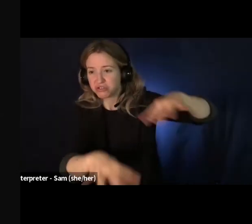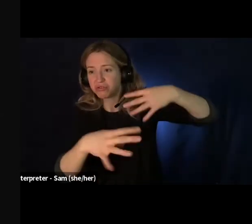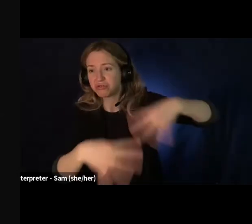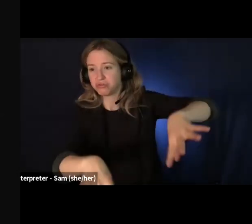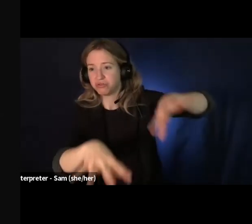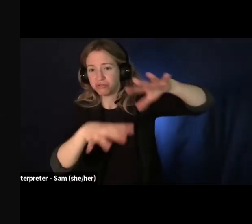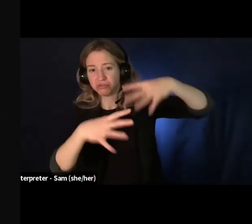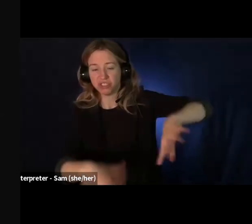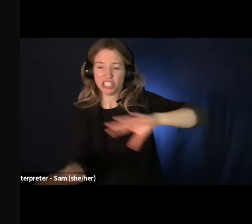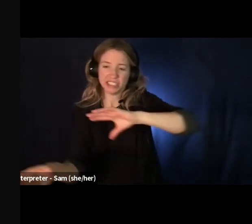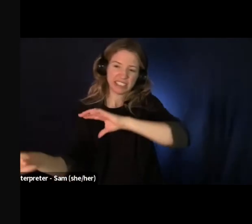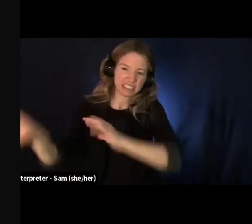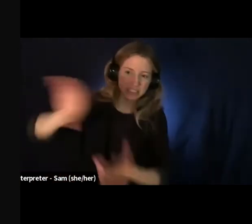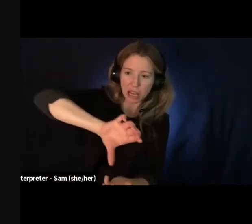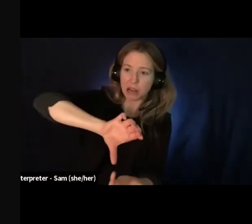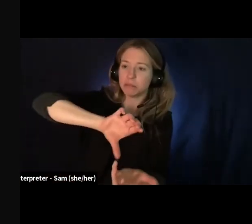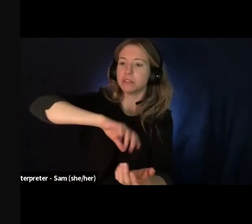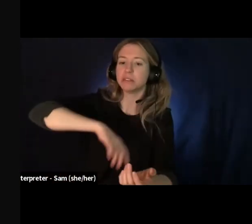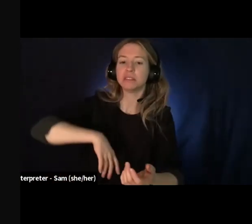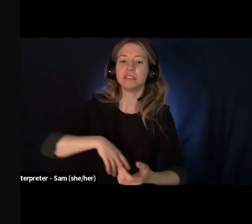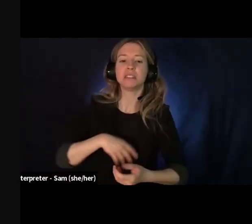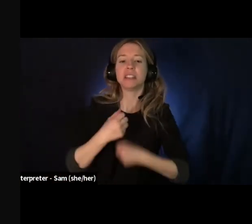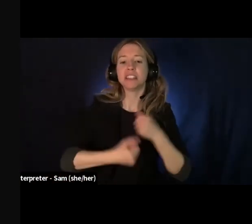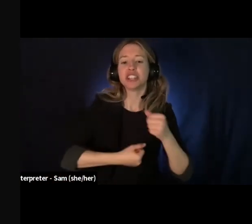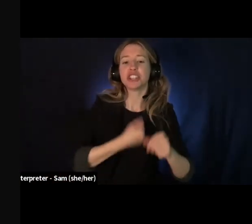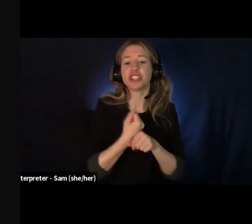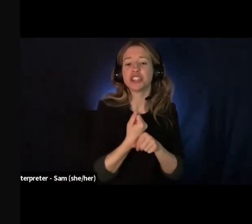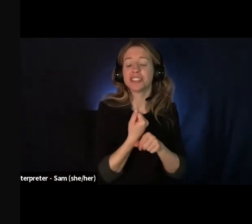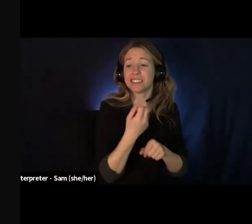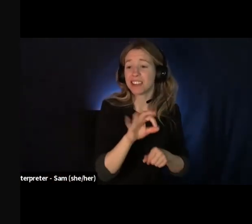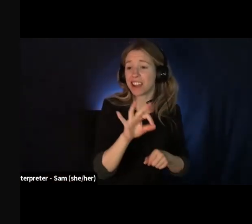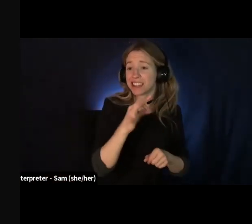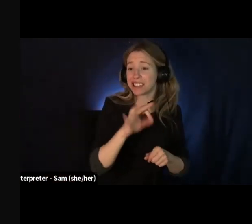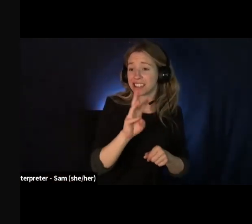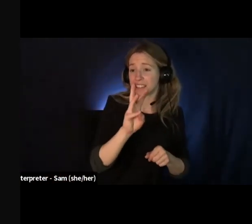from 1964 to 1974.